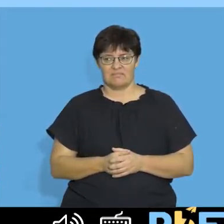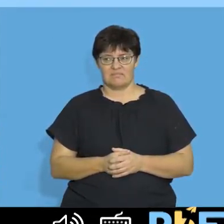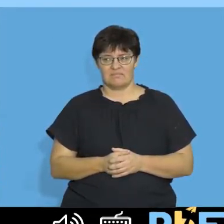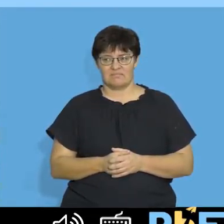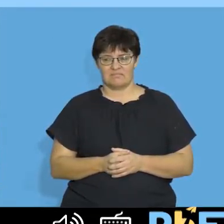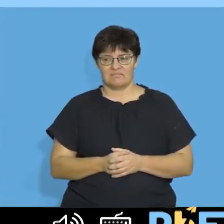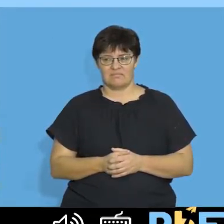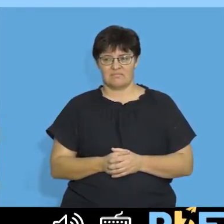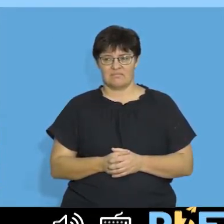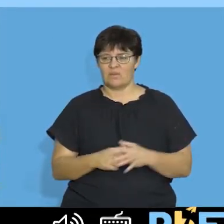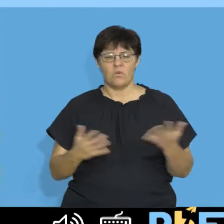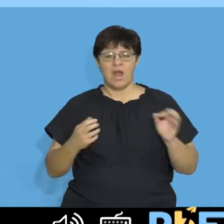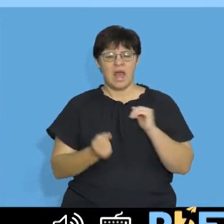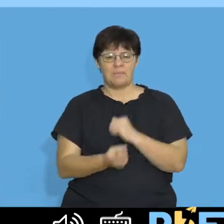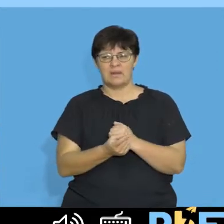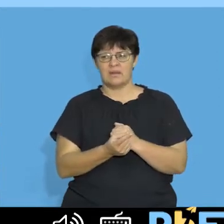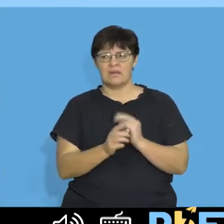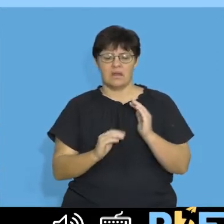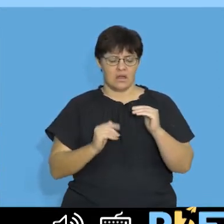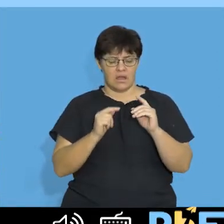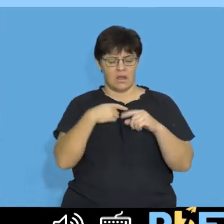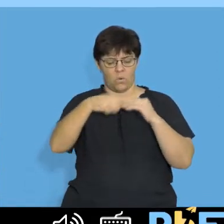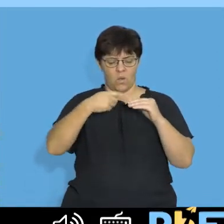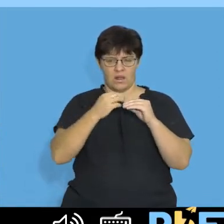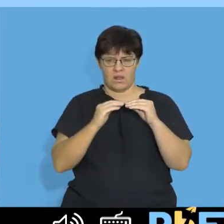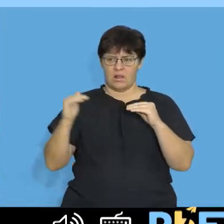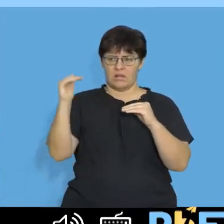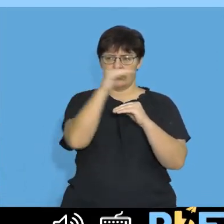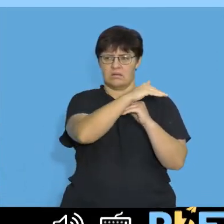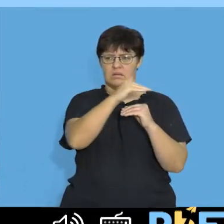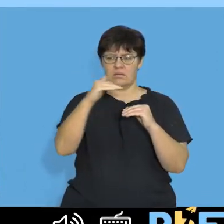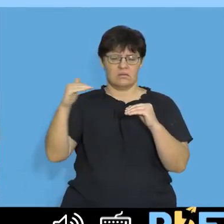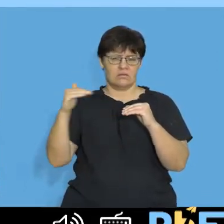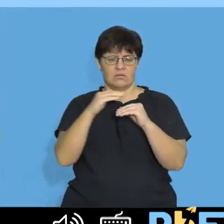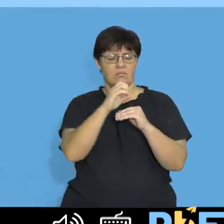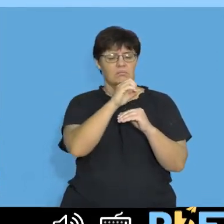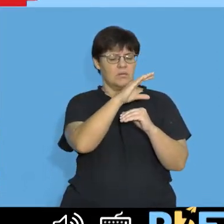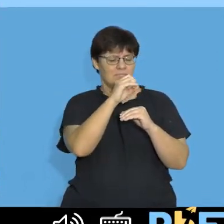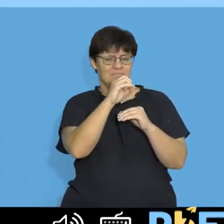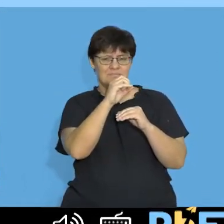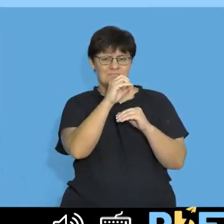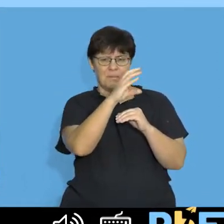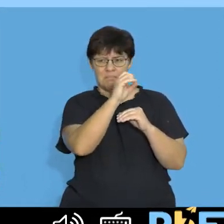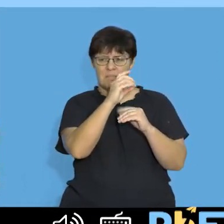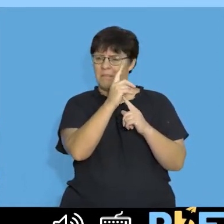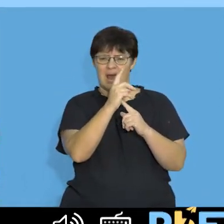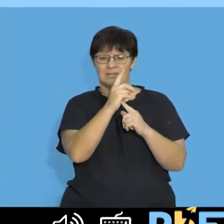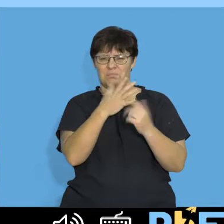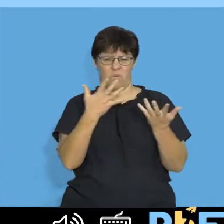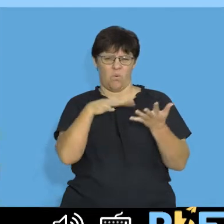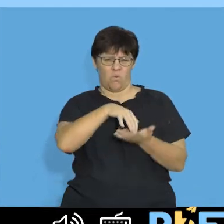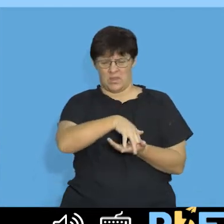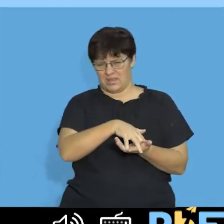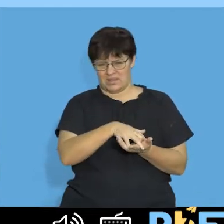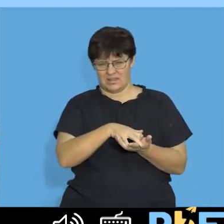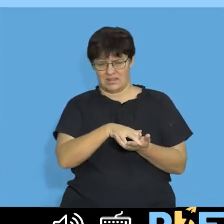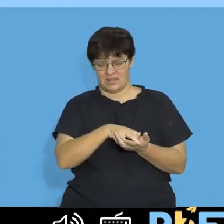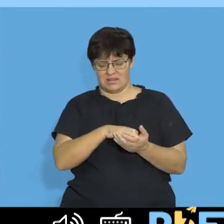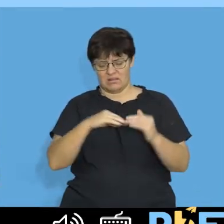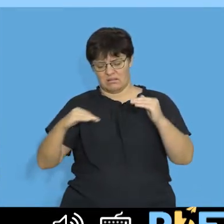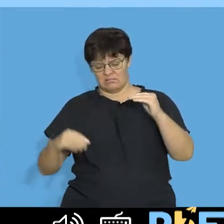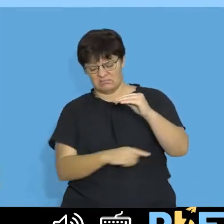you might say to me, what happens if I do it above and I don't do it in the coil? Well, the light bulb still goes on and off, but not to the same